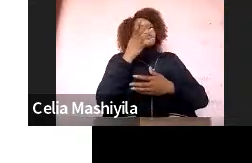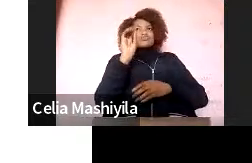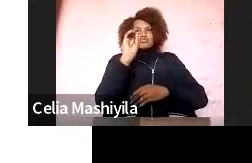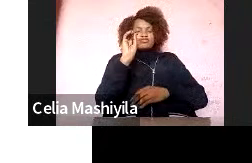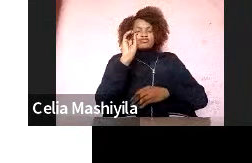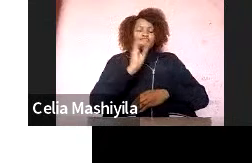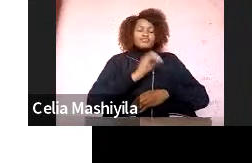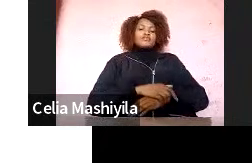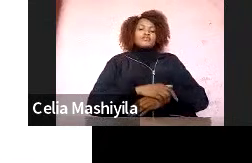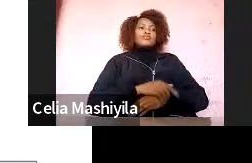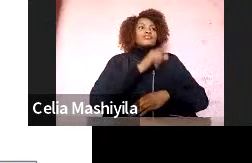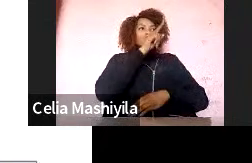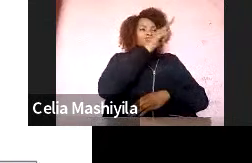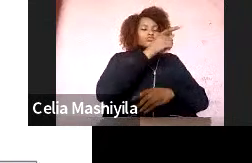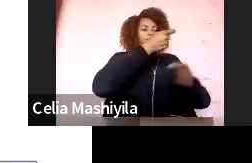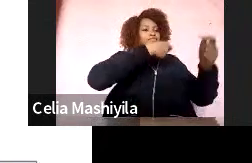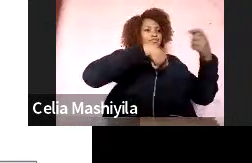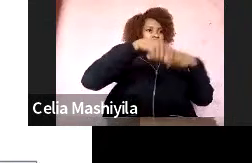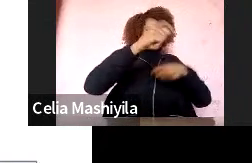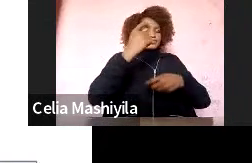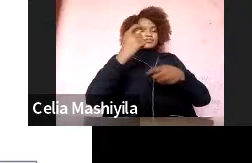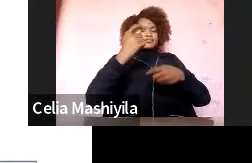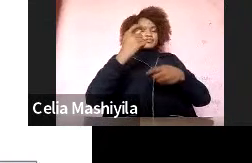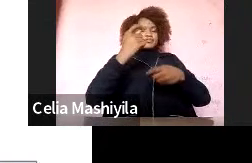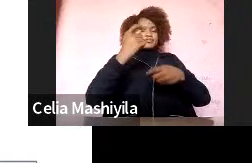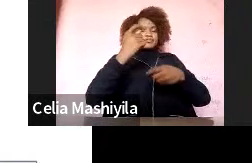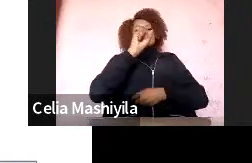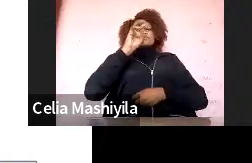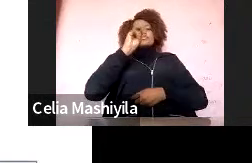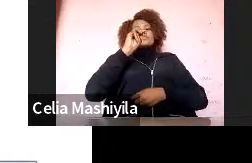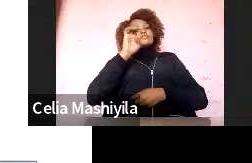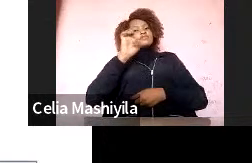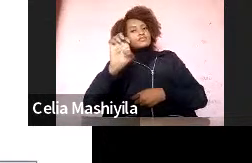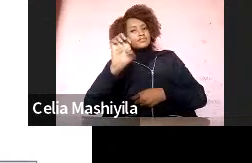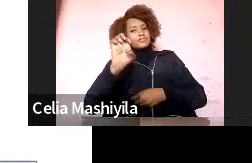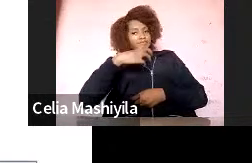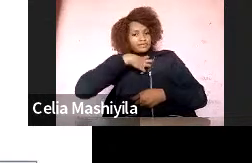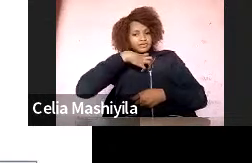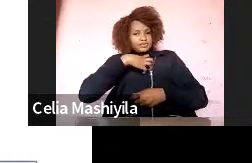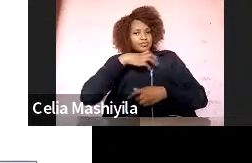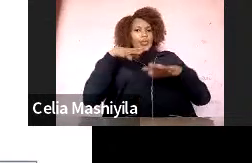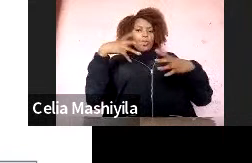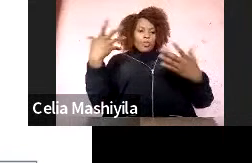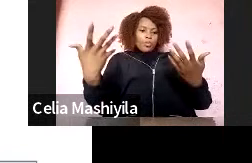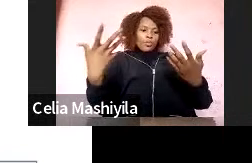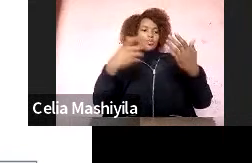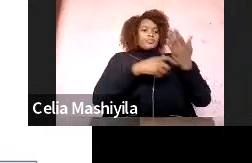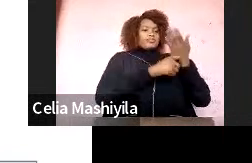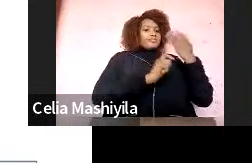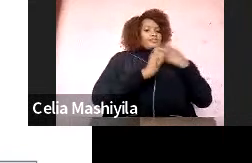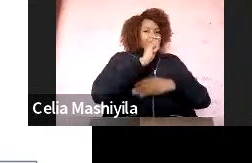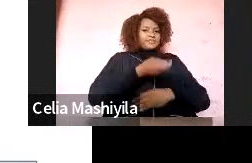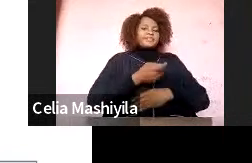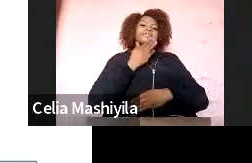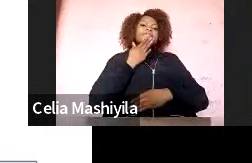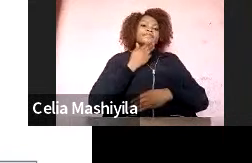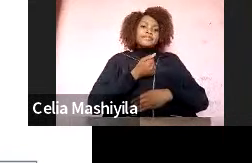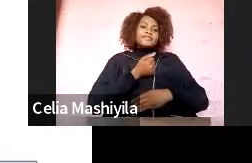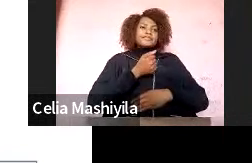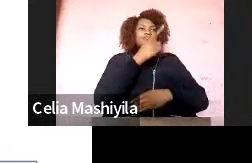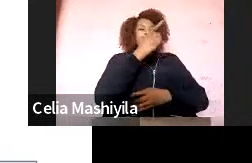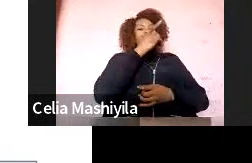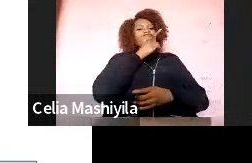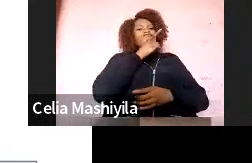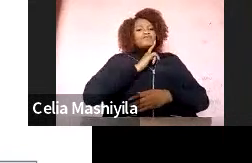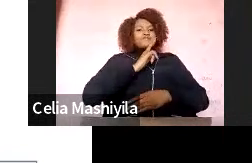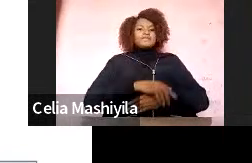as a taxpayer, as an individual. We are saying SARS as an organization is committed